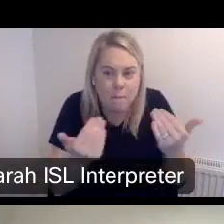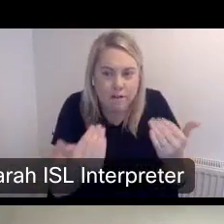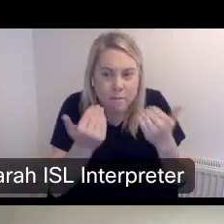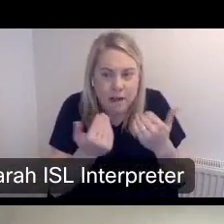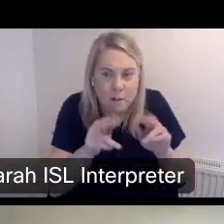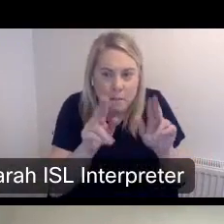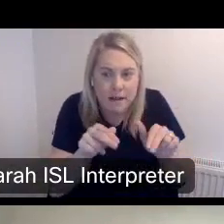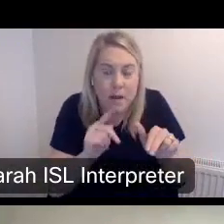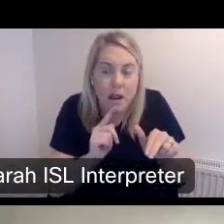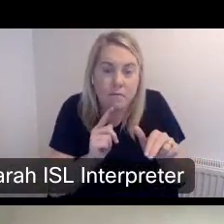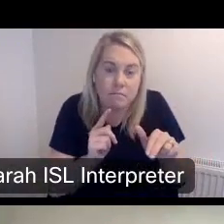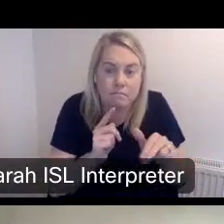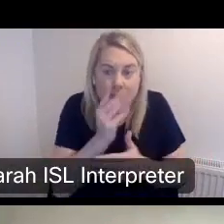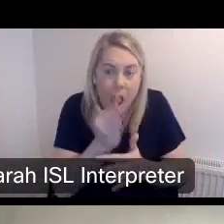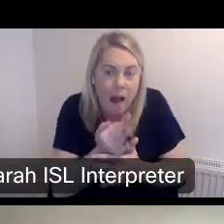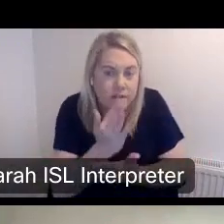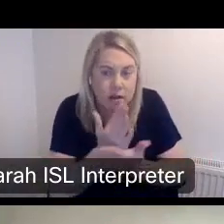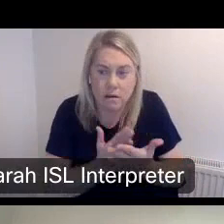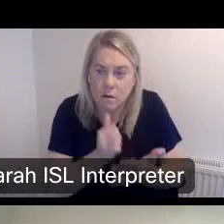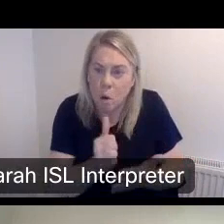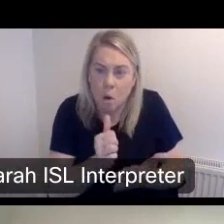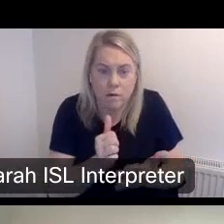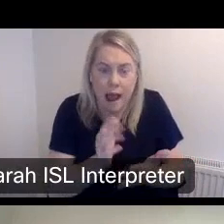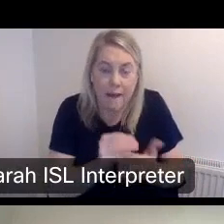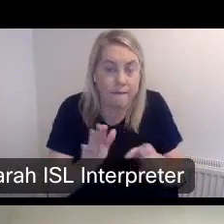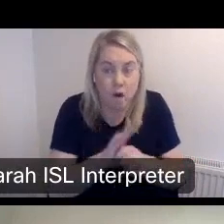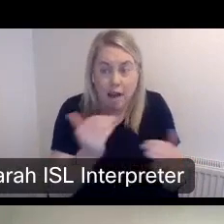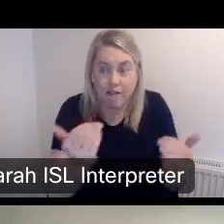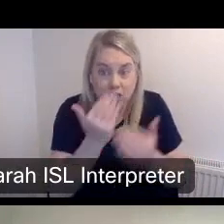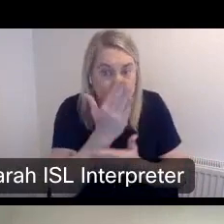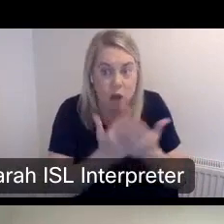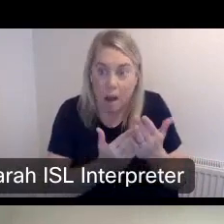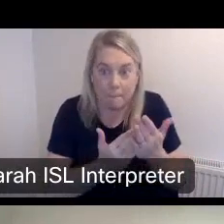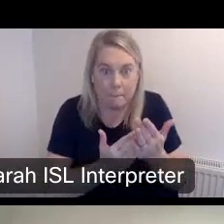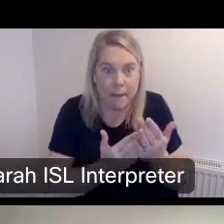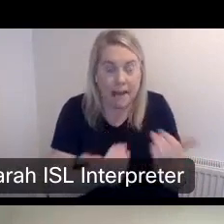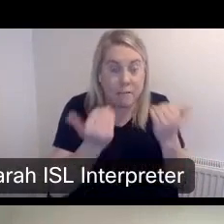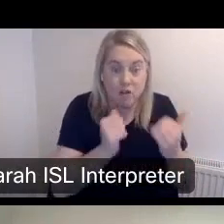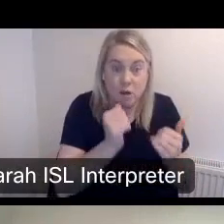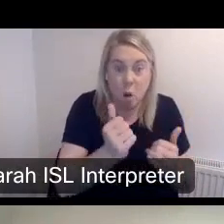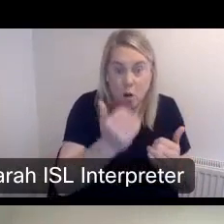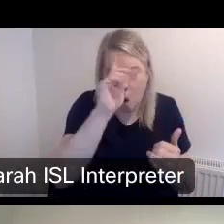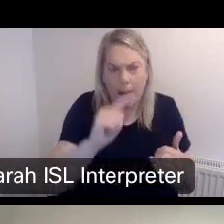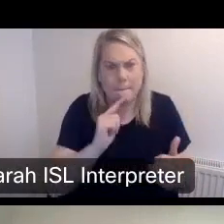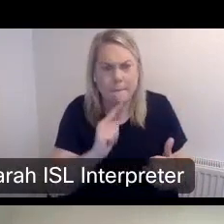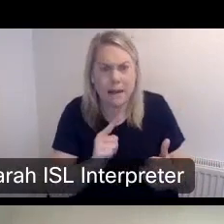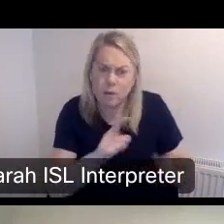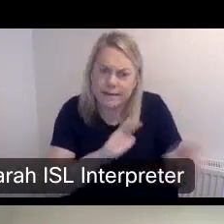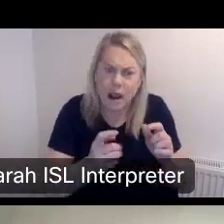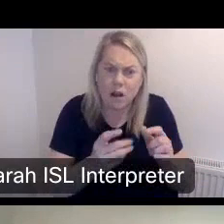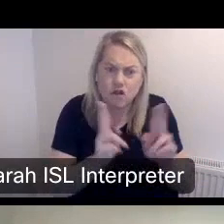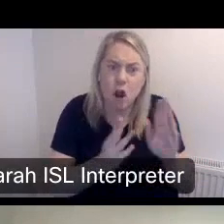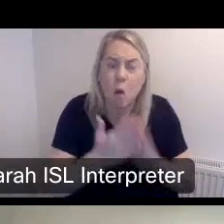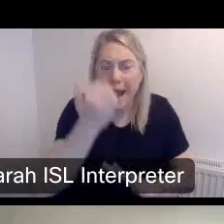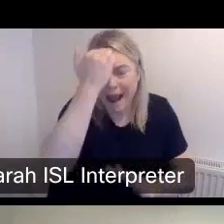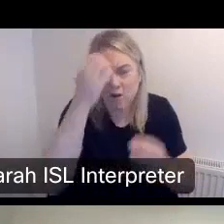lot of information that we won't know, and we shouldn't delay open disclosure because we don't have all the information with regards